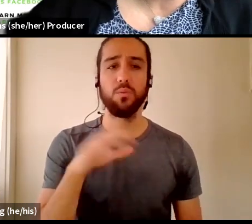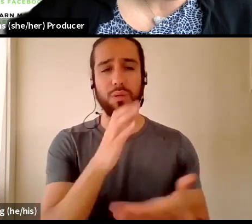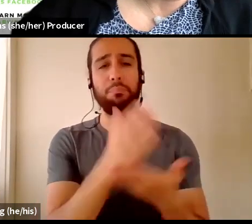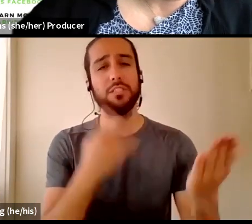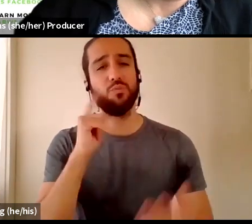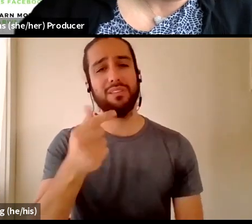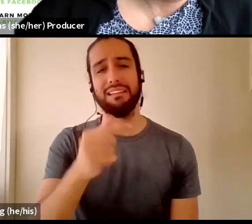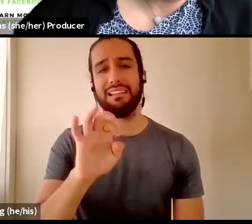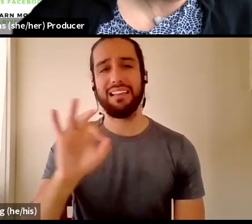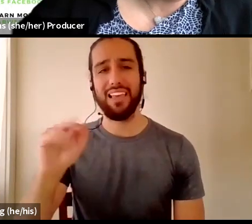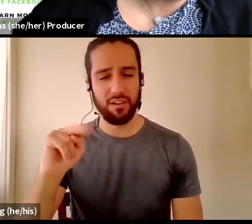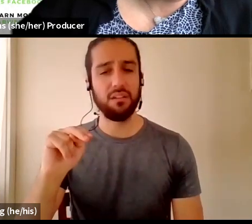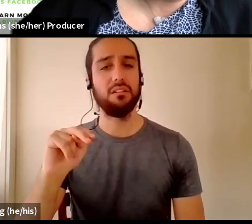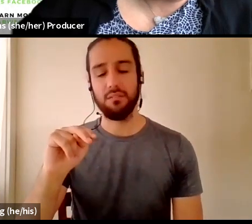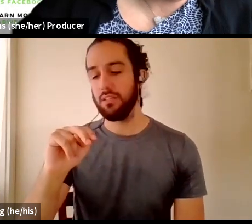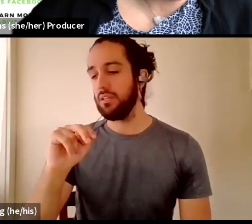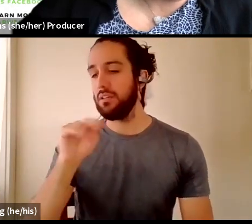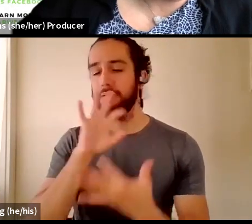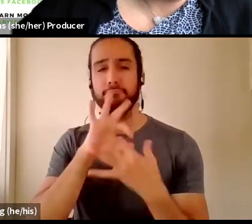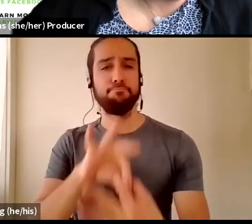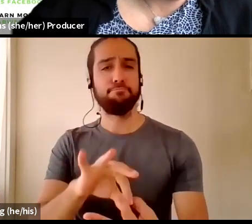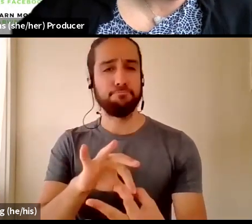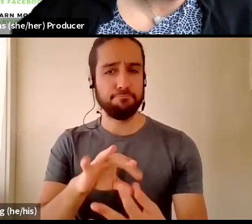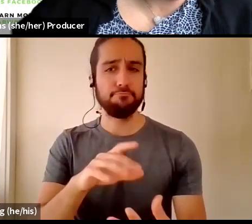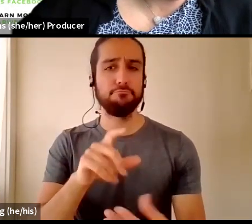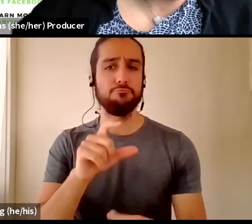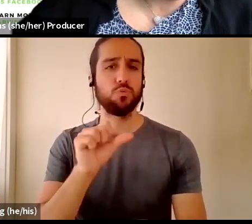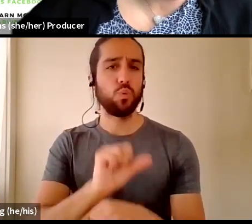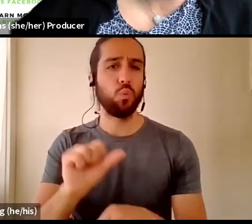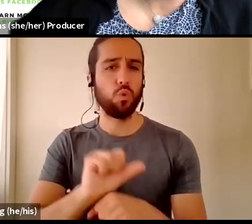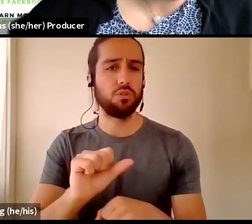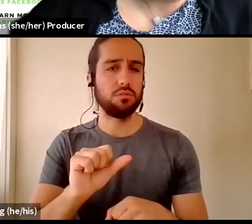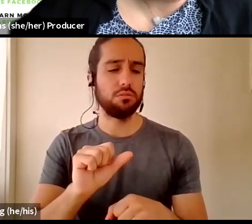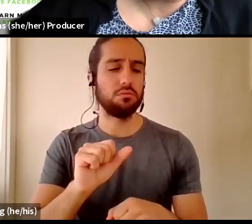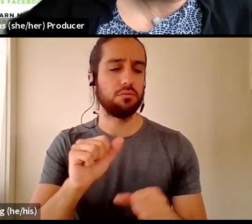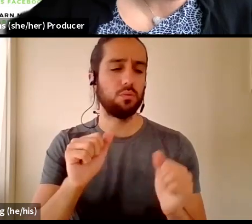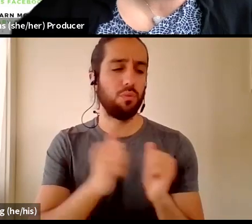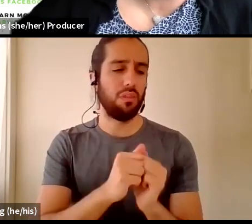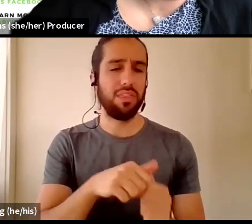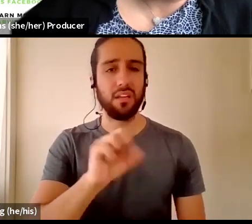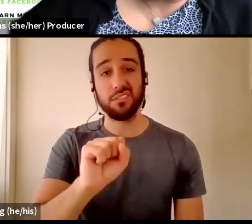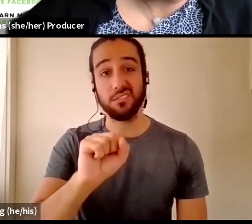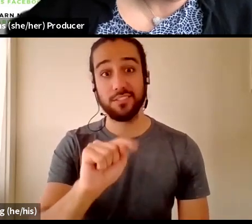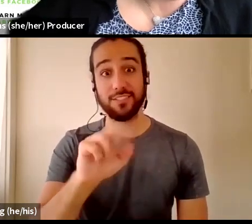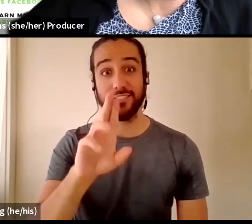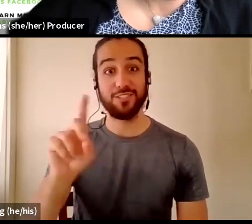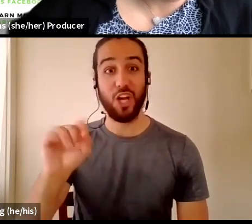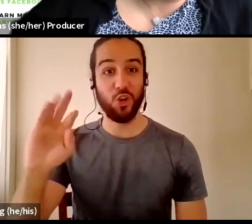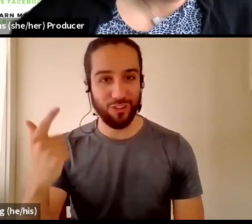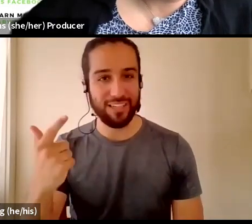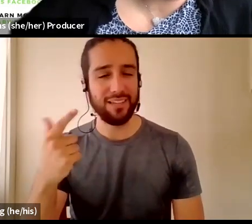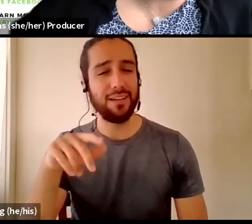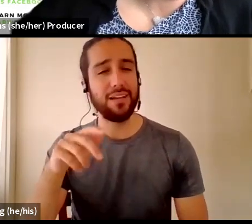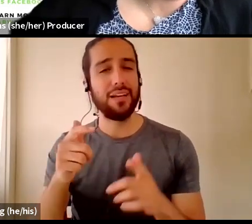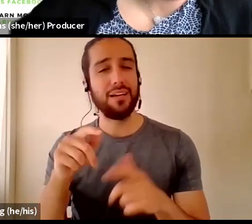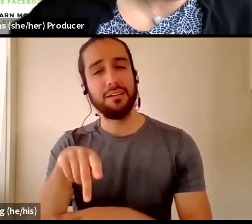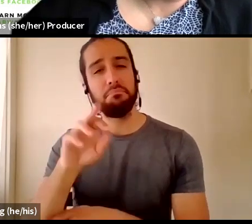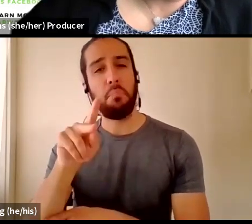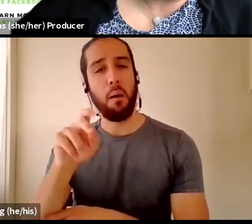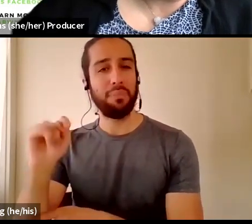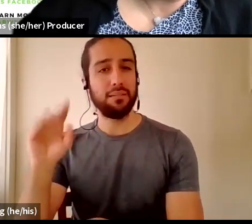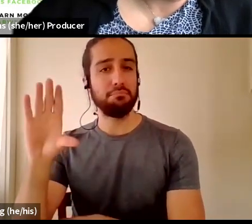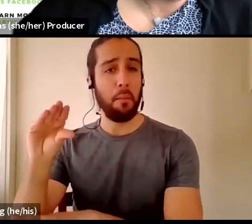a stuttering puppet who lives in a kind of silence of language. That totally makes sense that I'm working on that. And then I'm doing a piece about, you